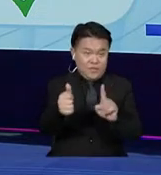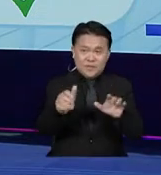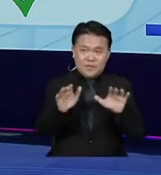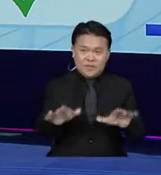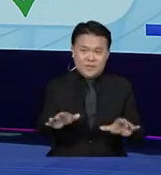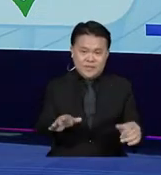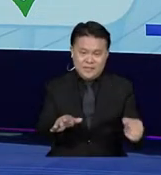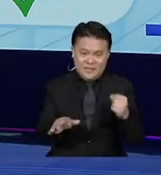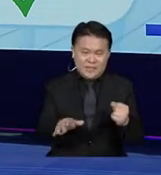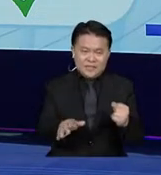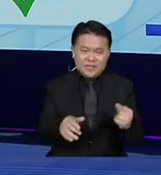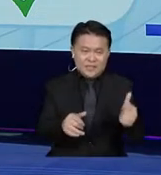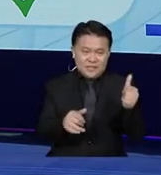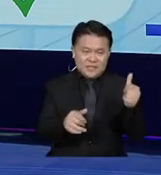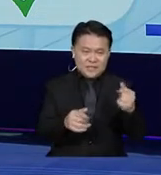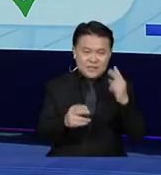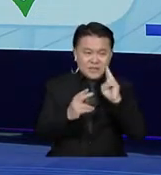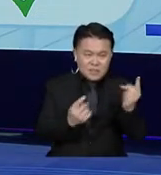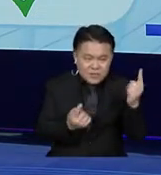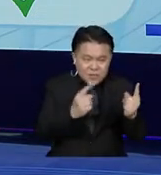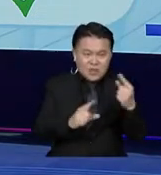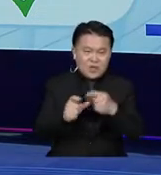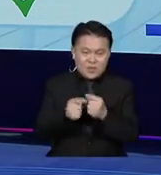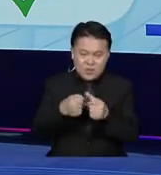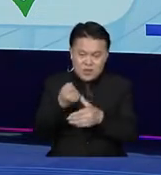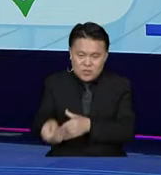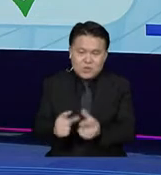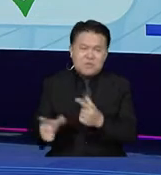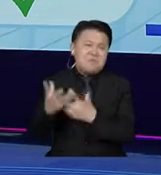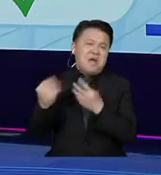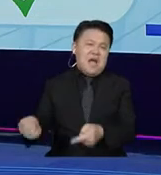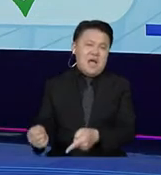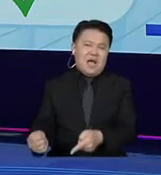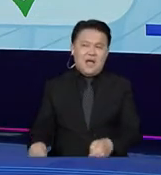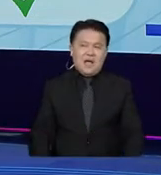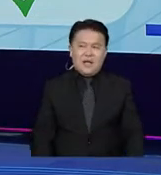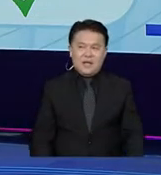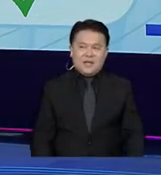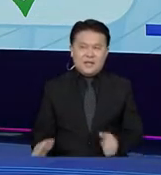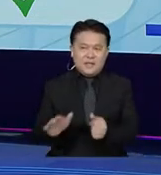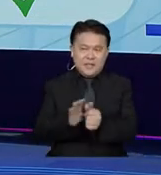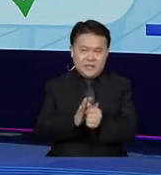successful alpha male chimpanzees. Friendliness wins again.